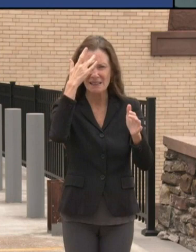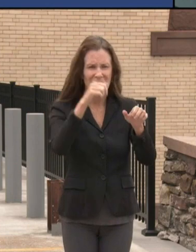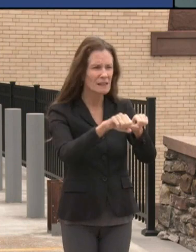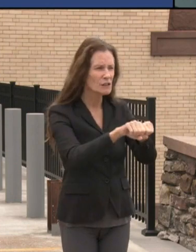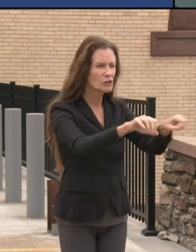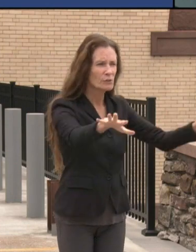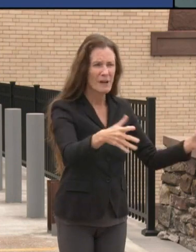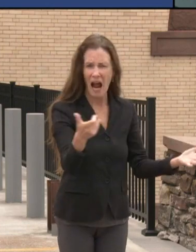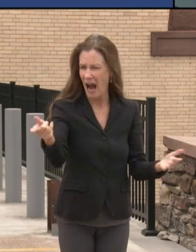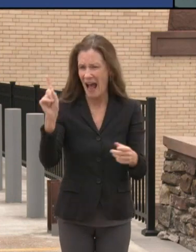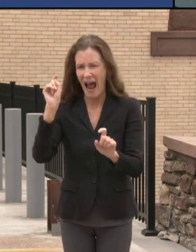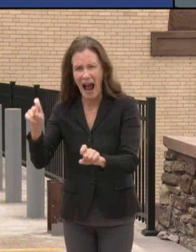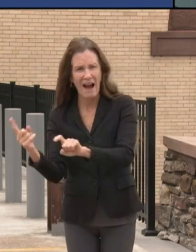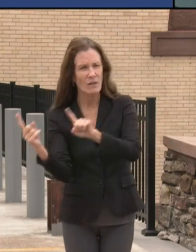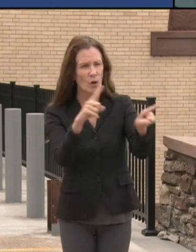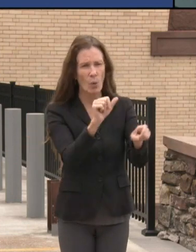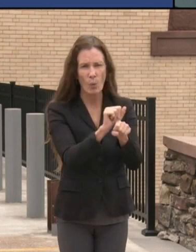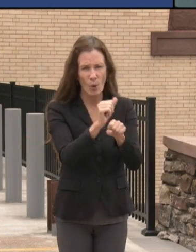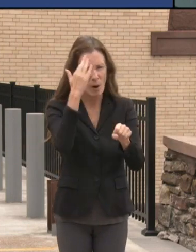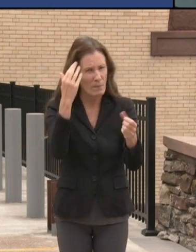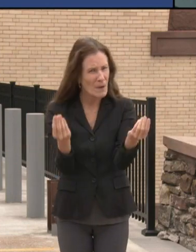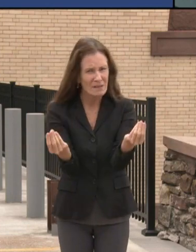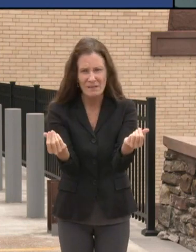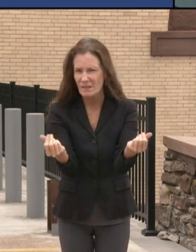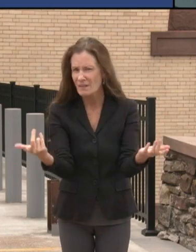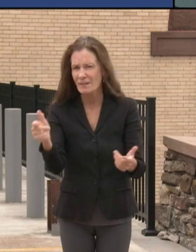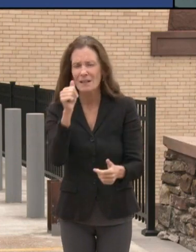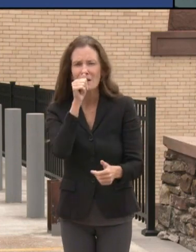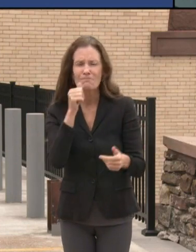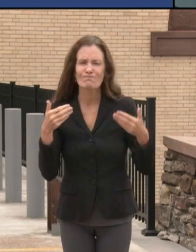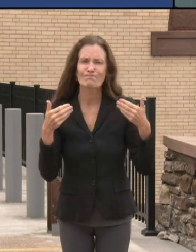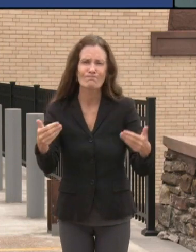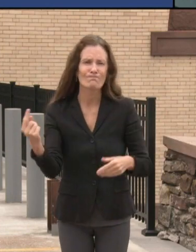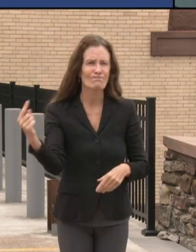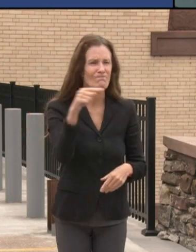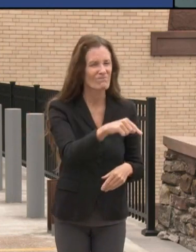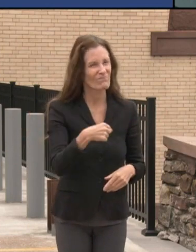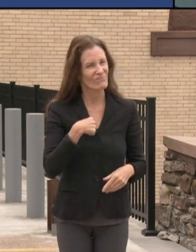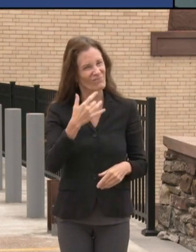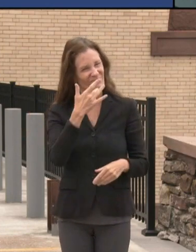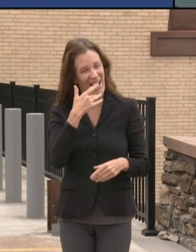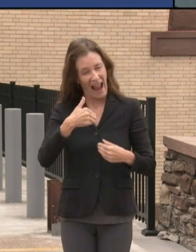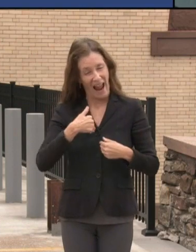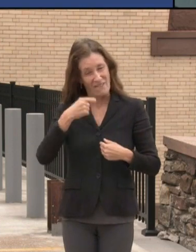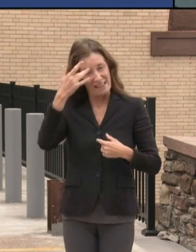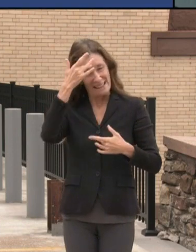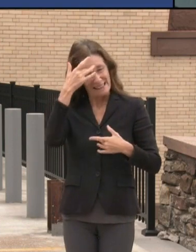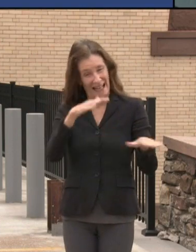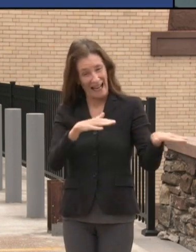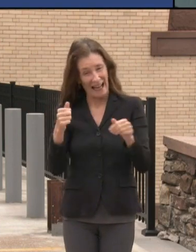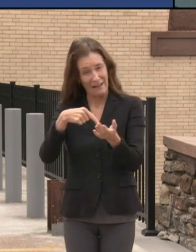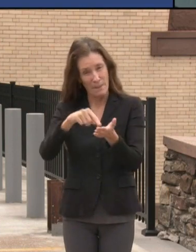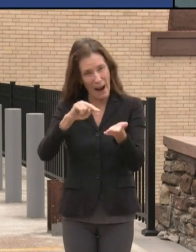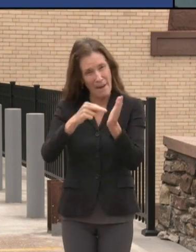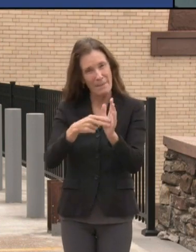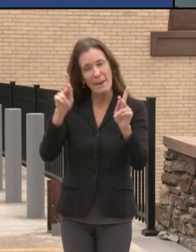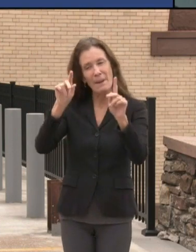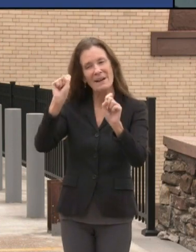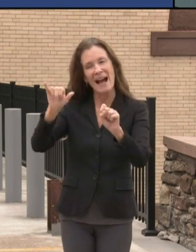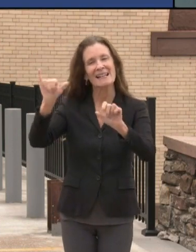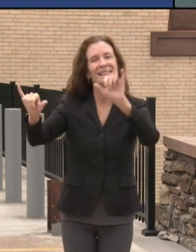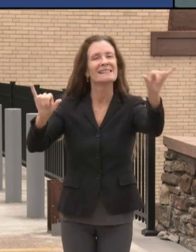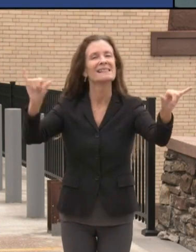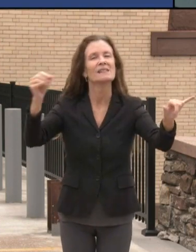do the responsible thing, that is stay home when they're sick. The governor also says about 42% of workers don't have any